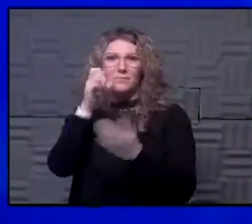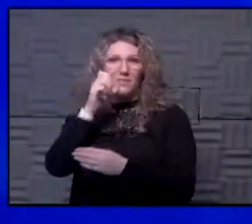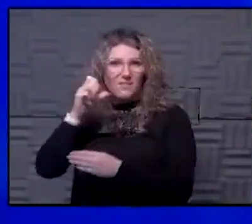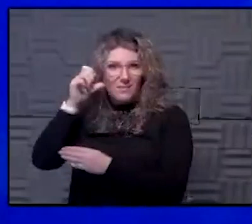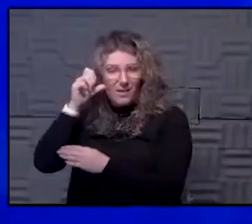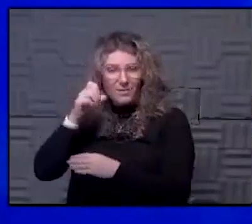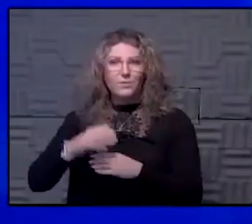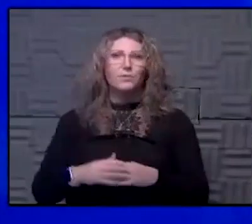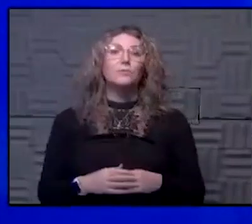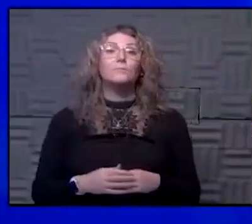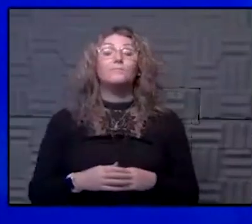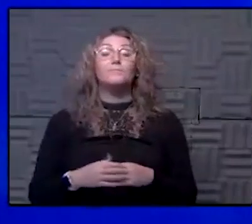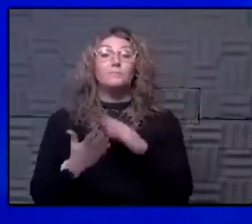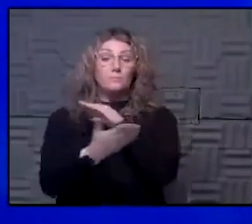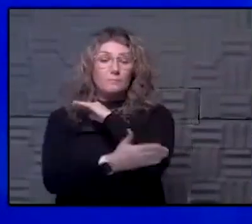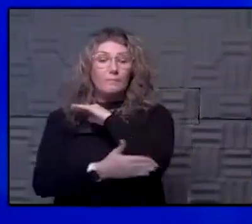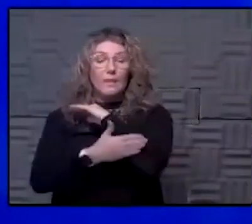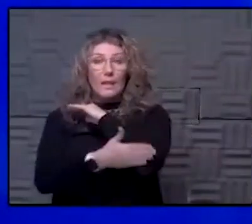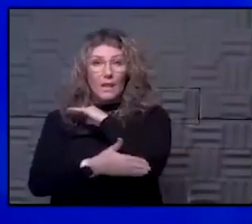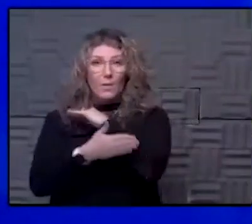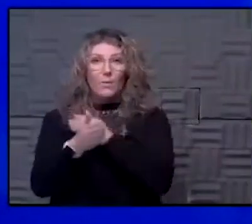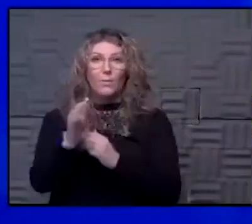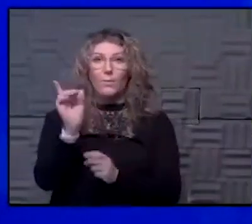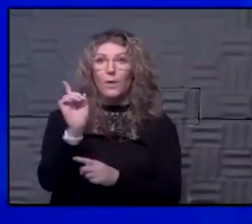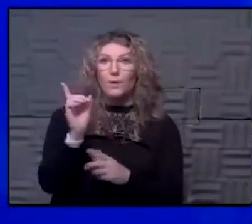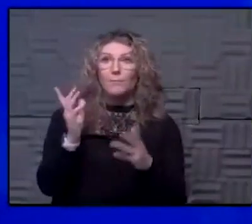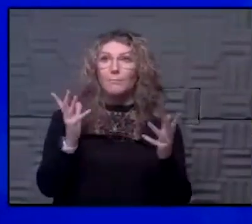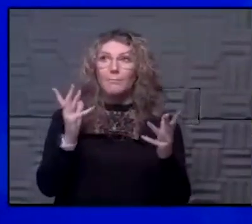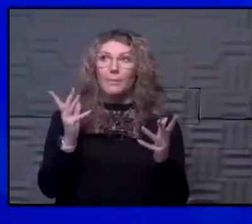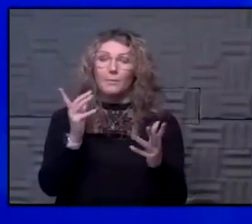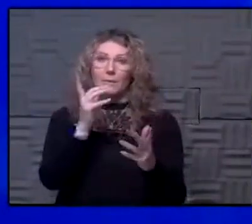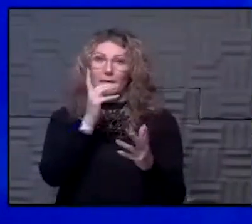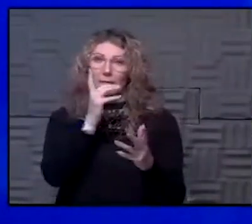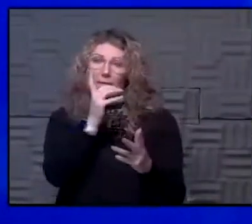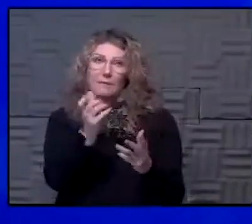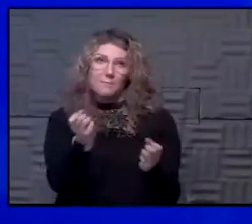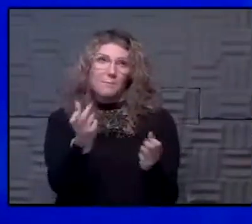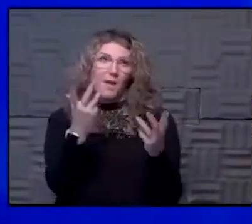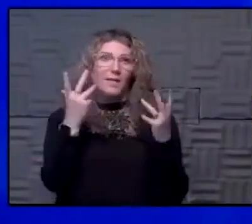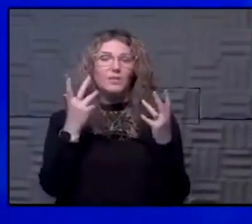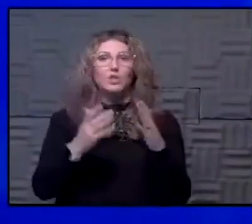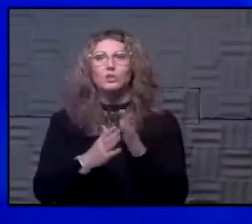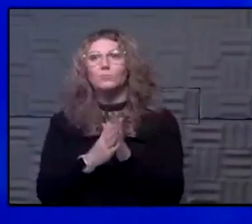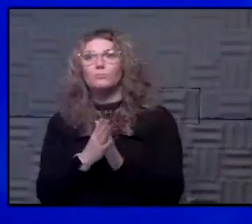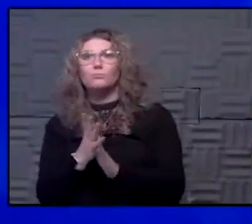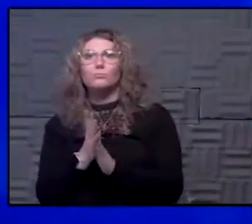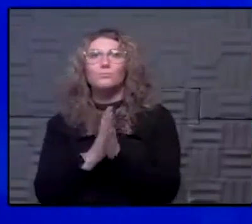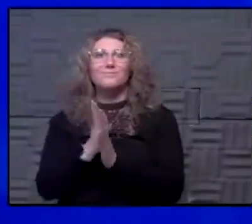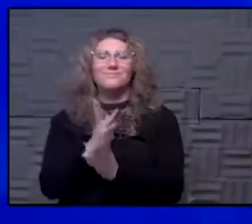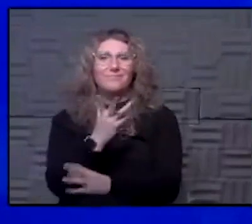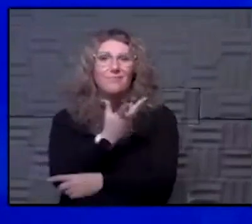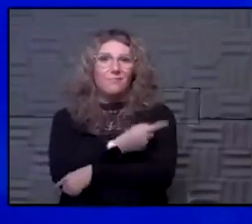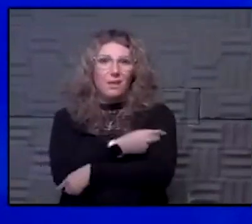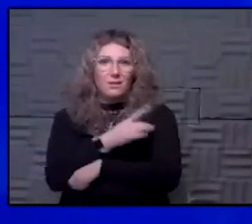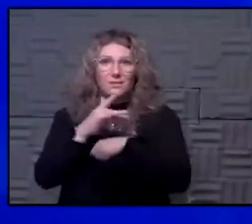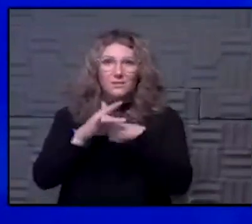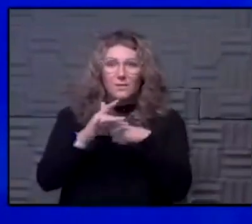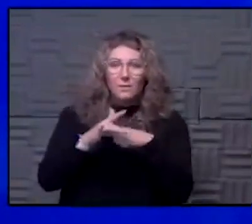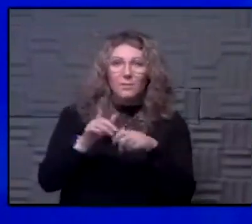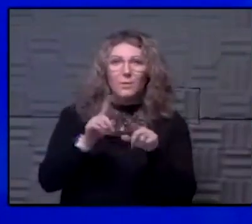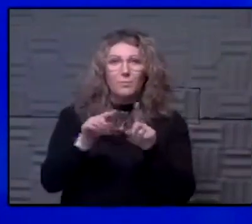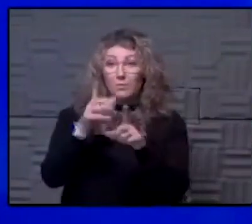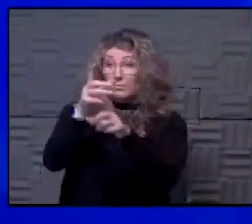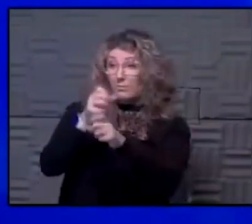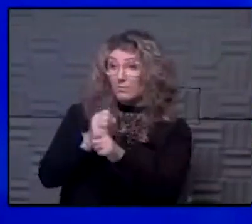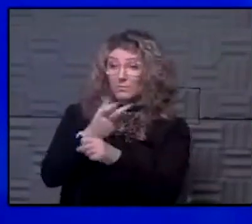And in counties where maybe there's not as much uptake of the vaccine, and yet you're